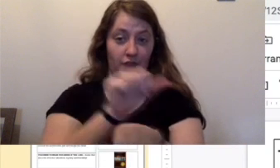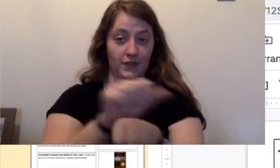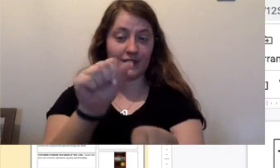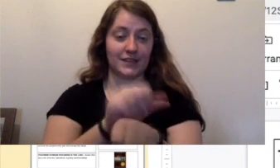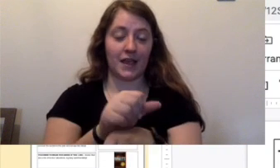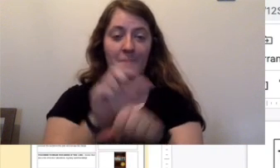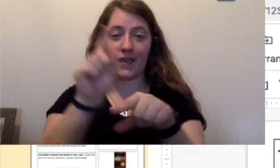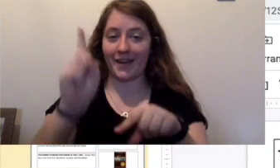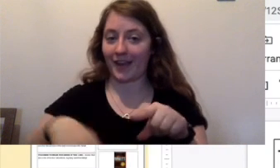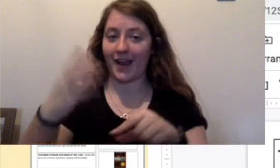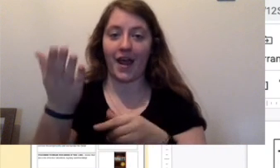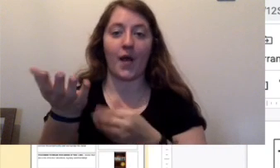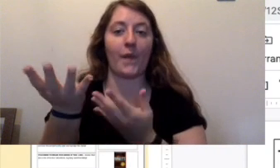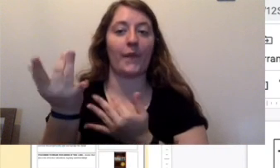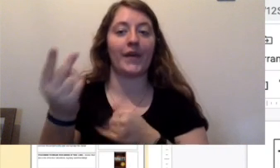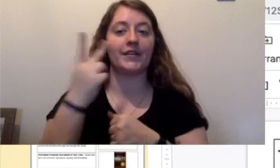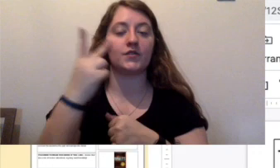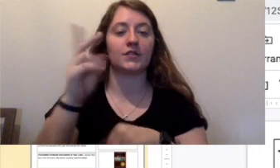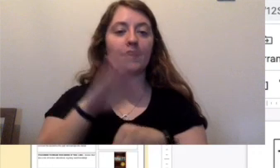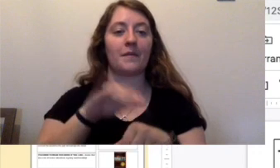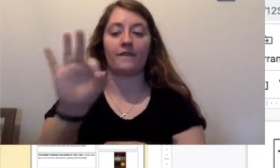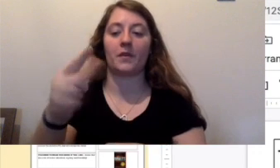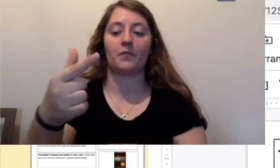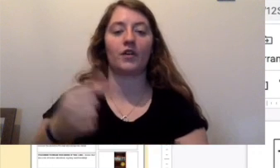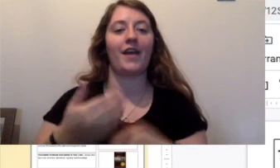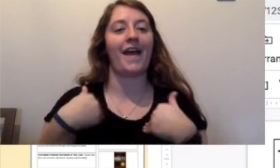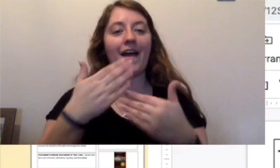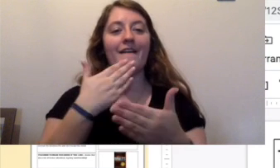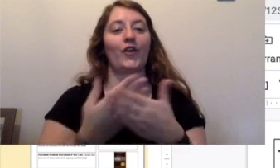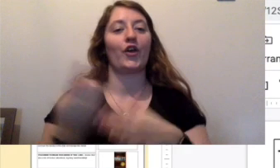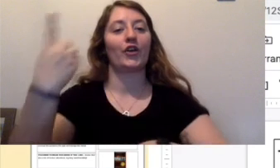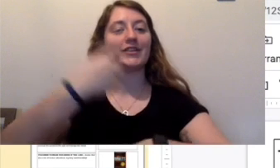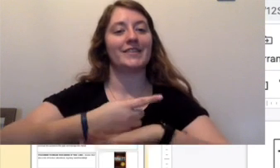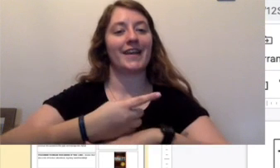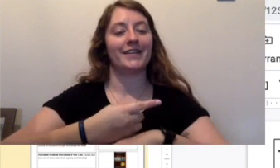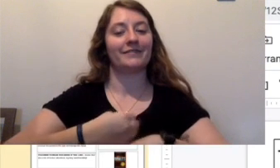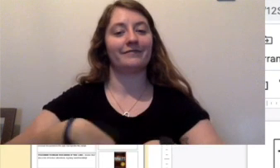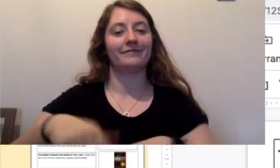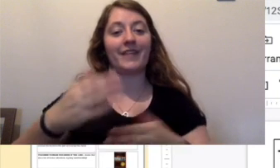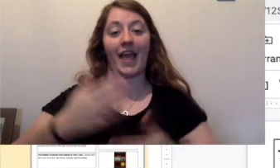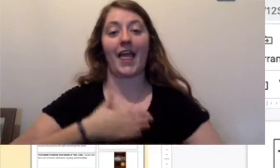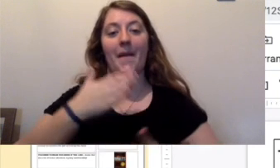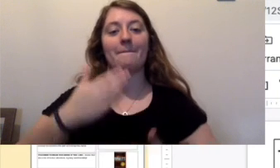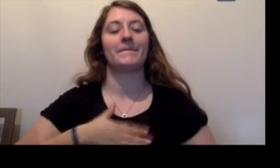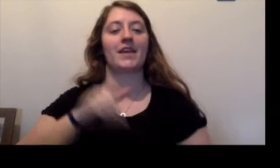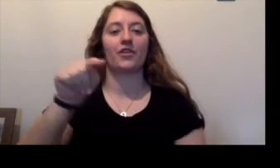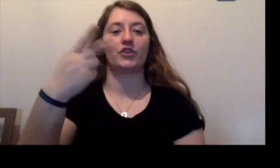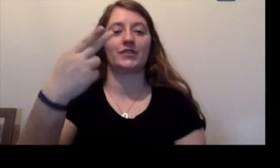to see your book talks on Flipgrid. Have a great rest of your day. Happy Thursday.